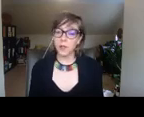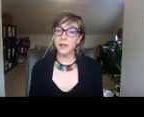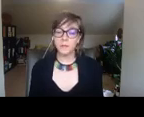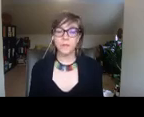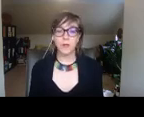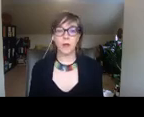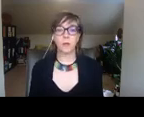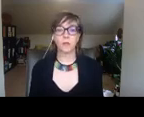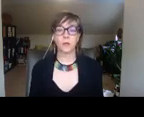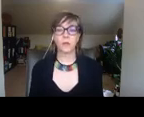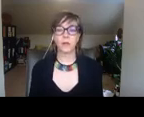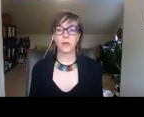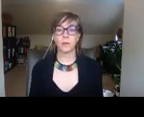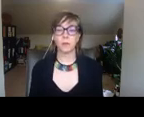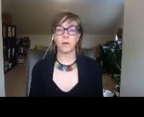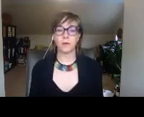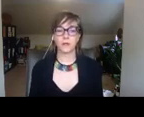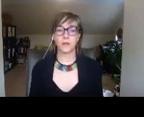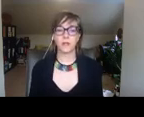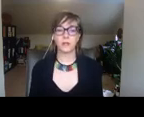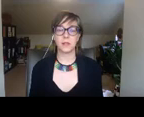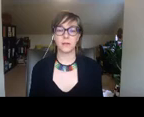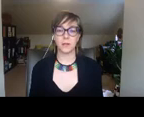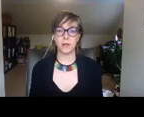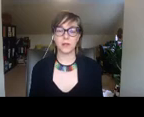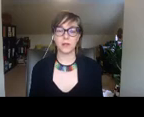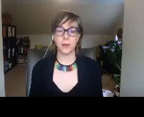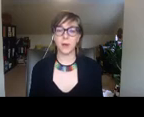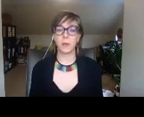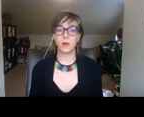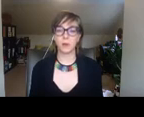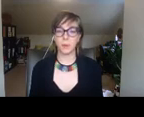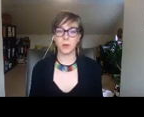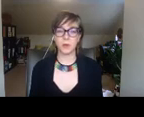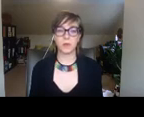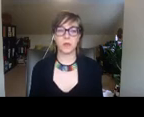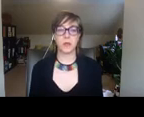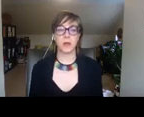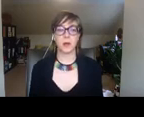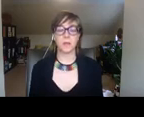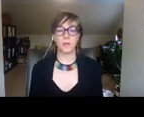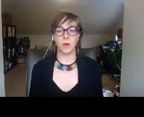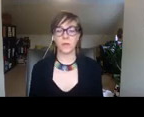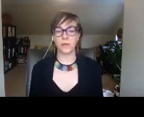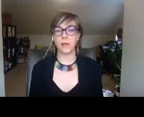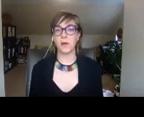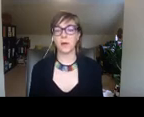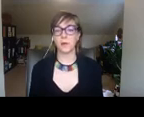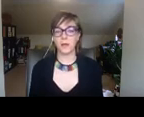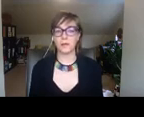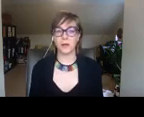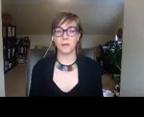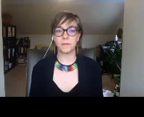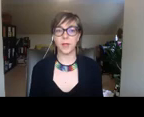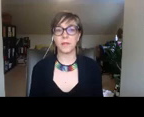been working, what facilities have done to step up, what interpreters are feeling about it,